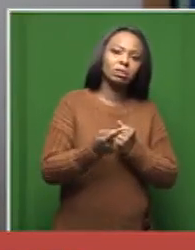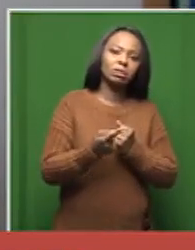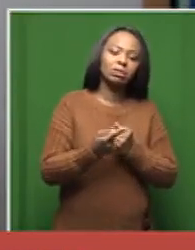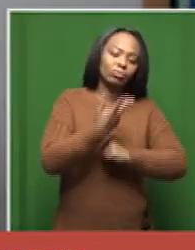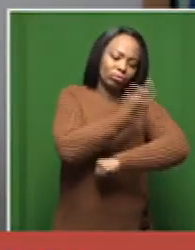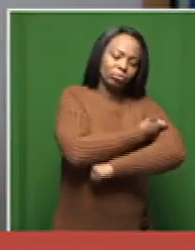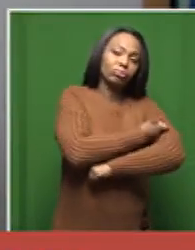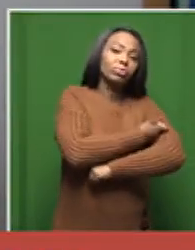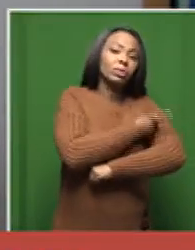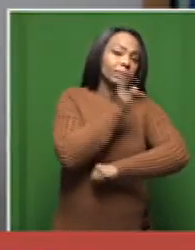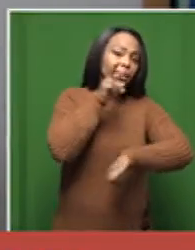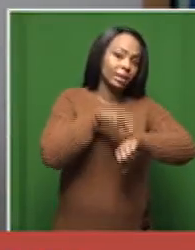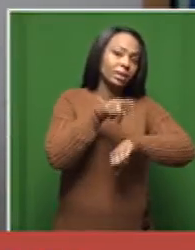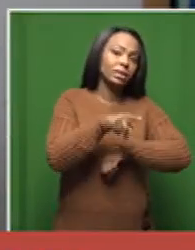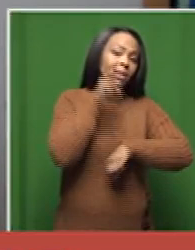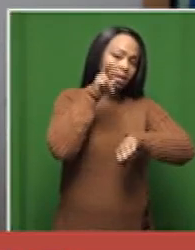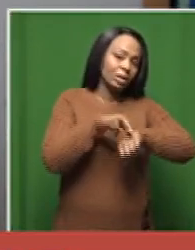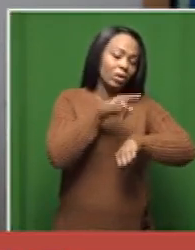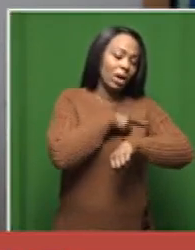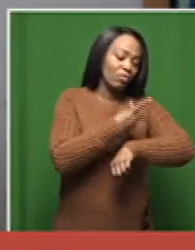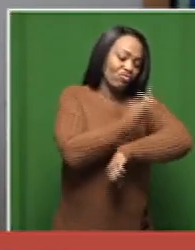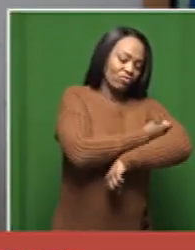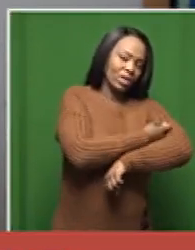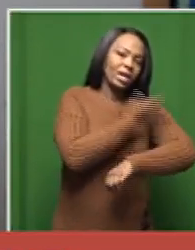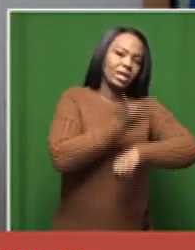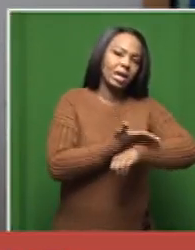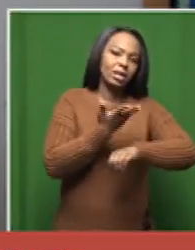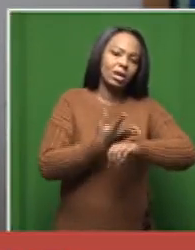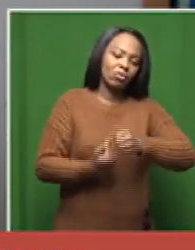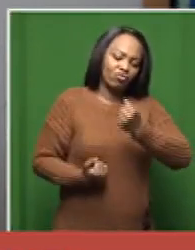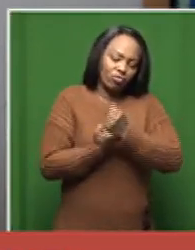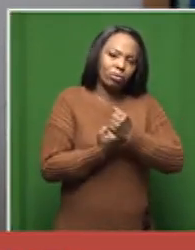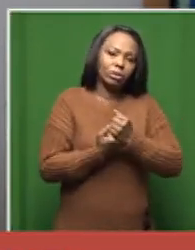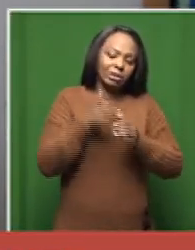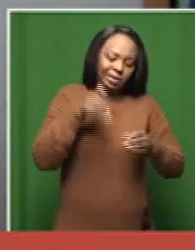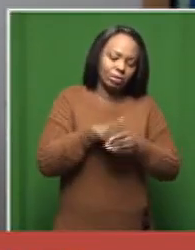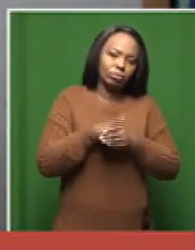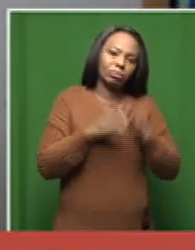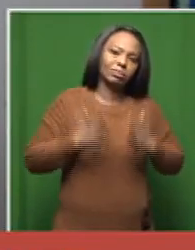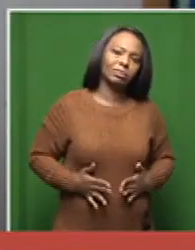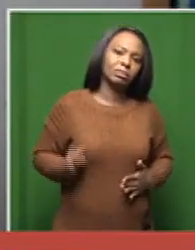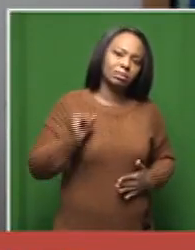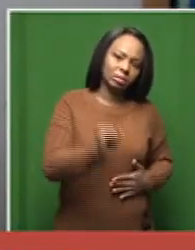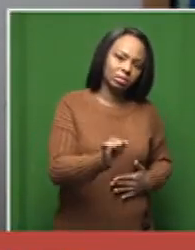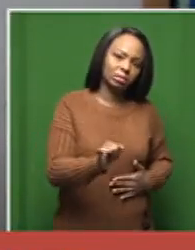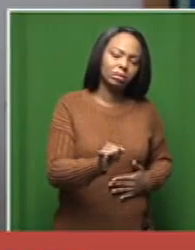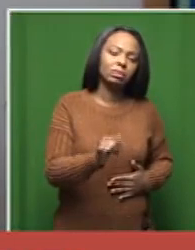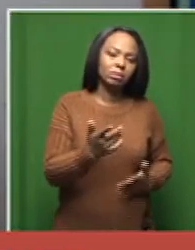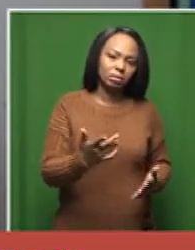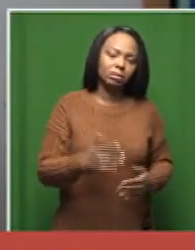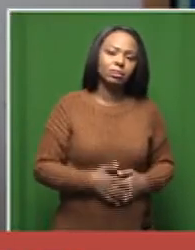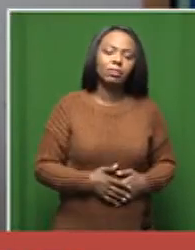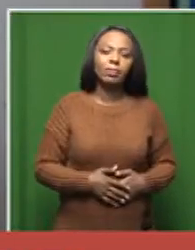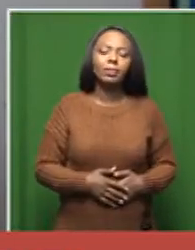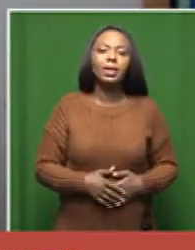to your benefit because it will boost your immune response and give you actually a very good response, seeing that you have been infected before.